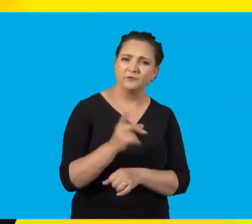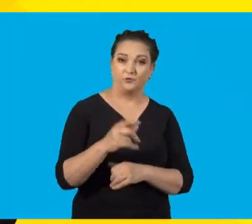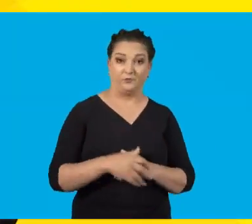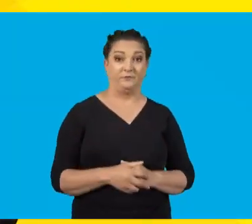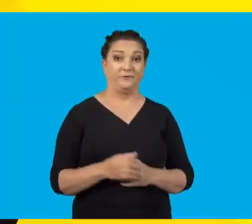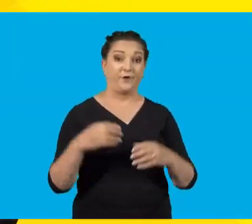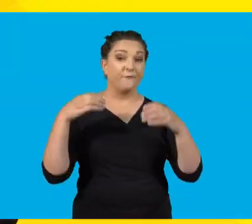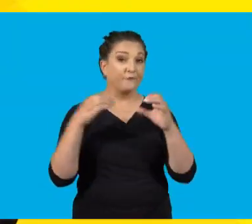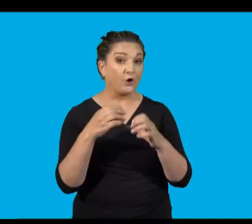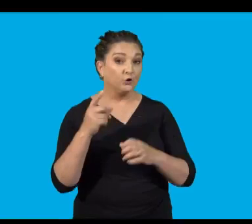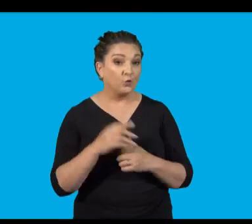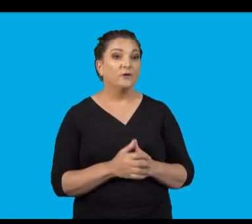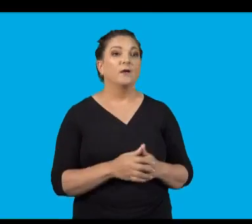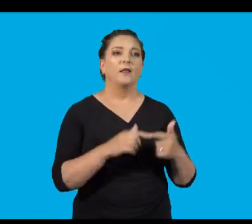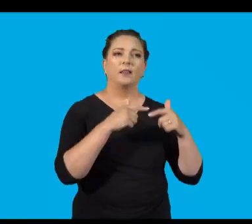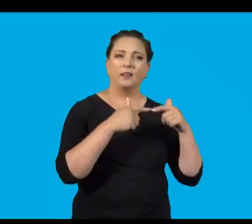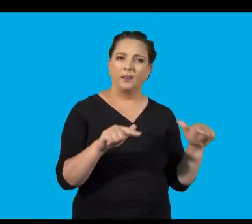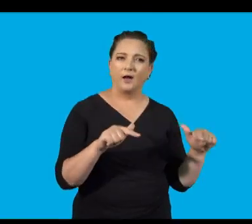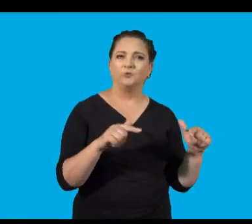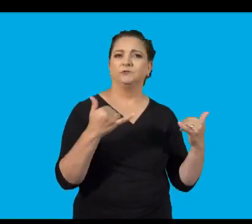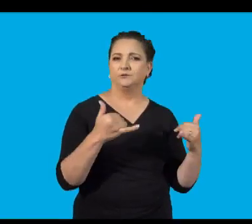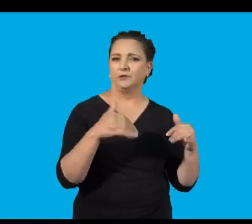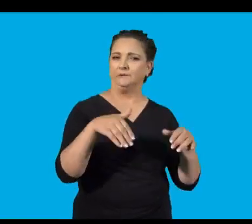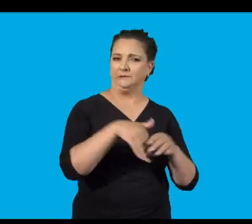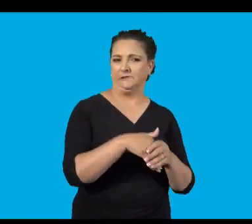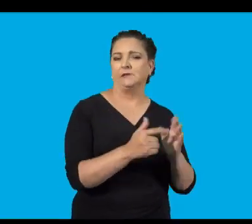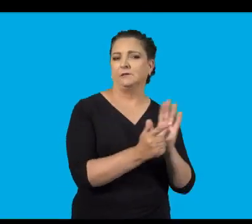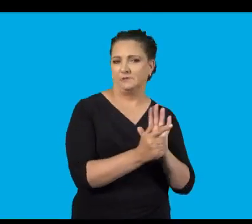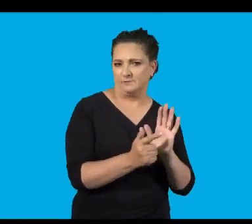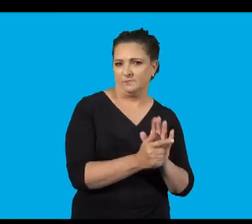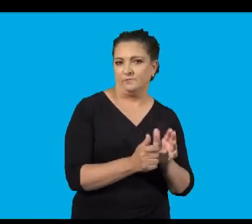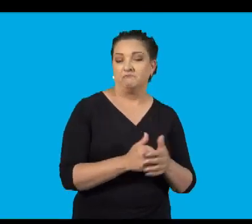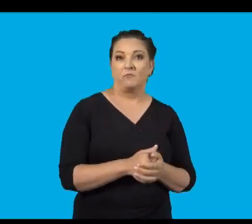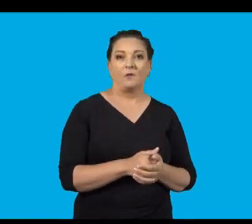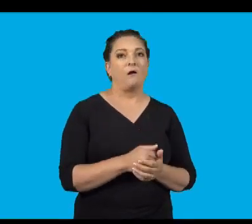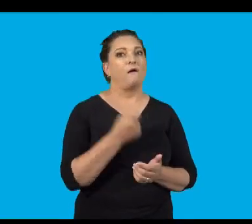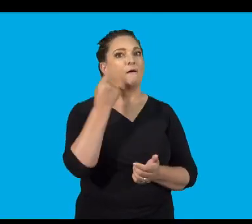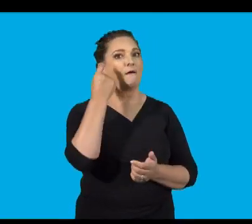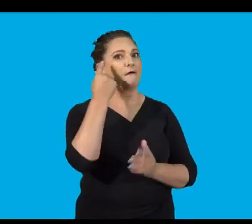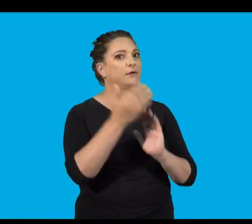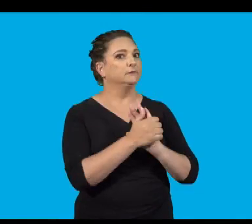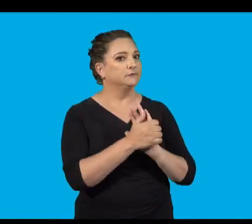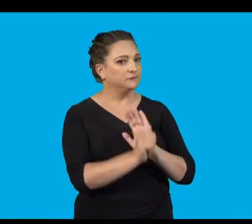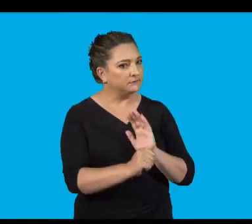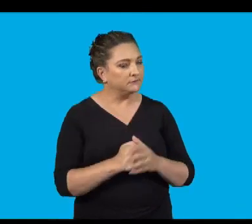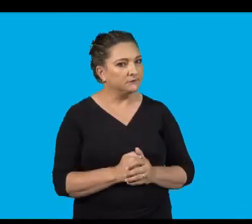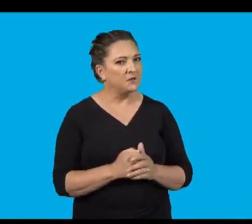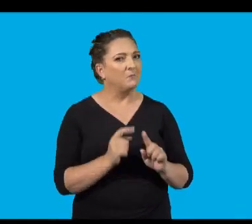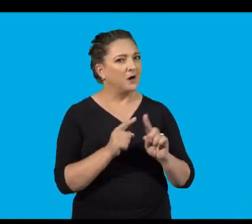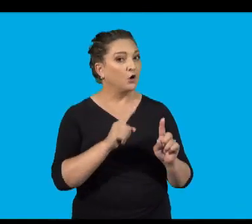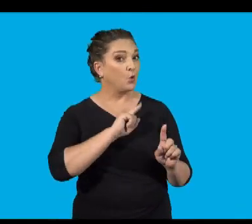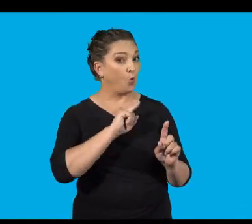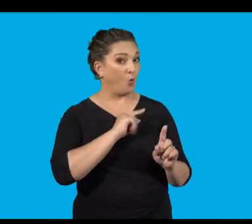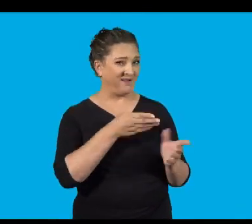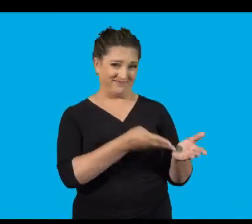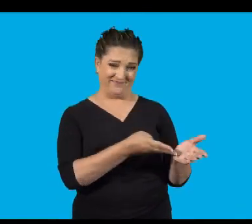we focused on language features in this lesson, and we also focused on comprehension skills. Now remember, the reason why we